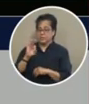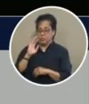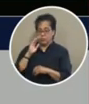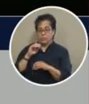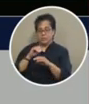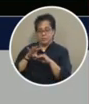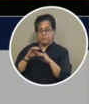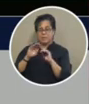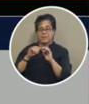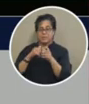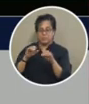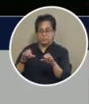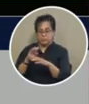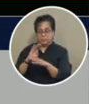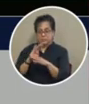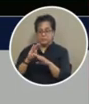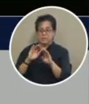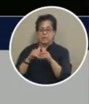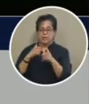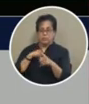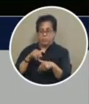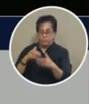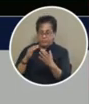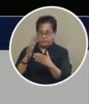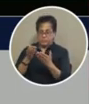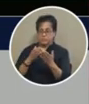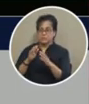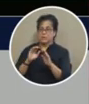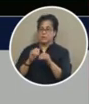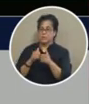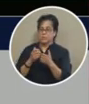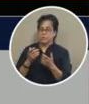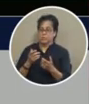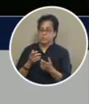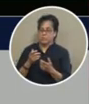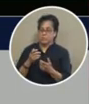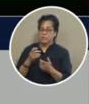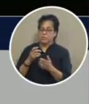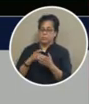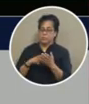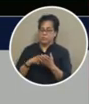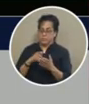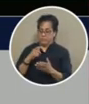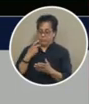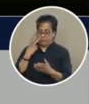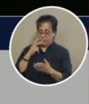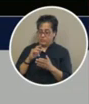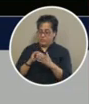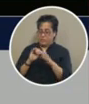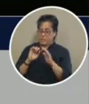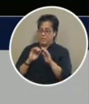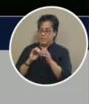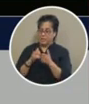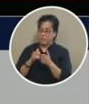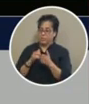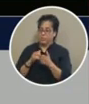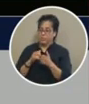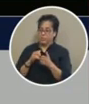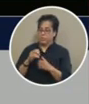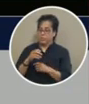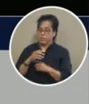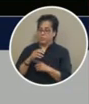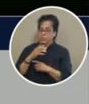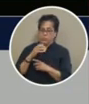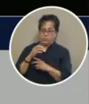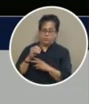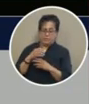business, would impact how we provide services. So while we look at that in terms of how it impacts that, we have to also look at